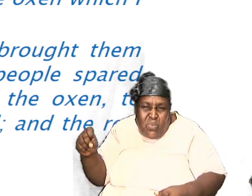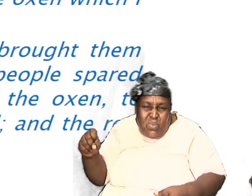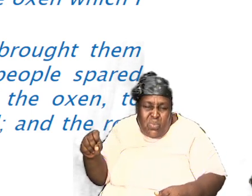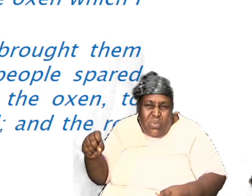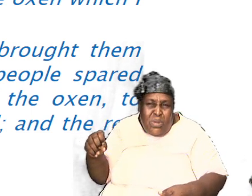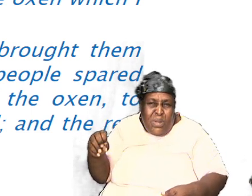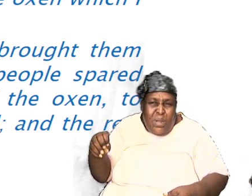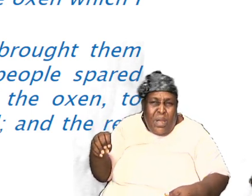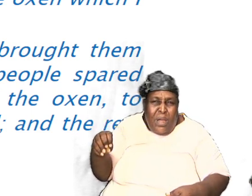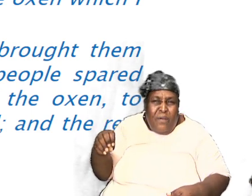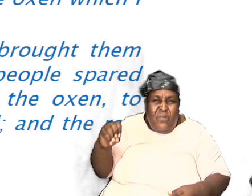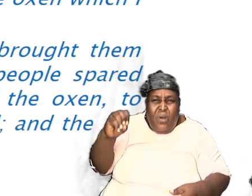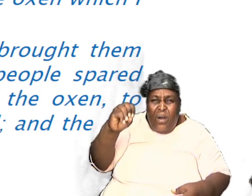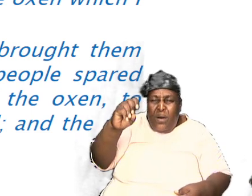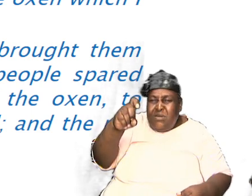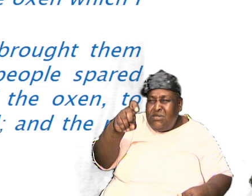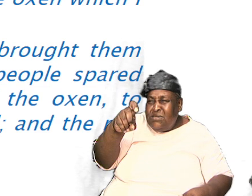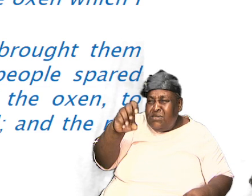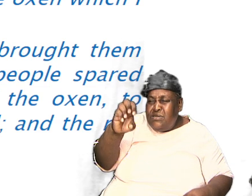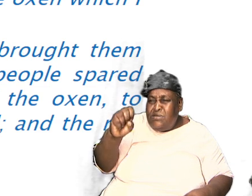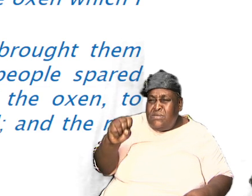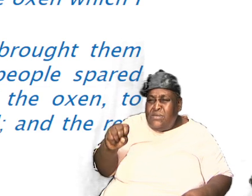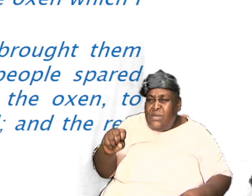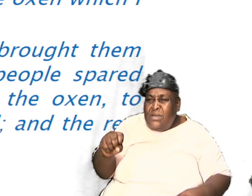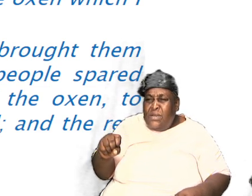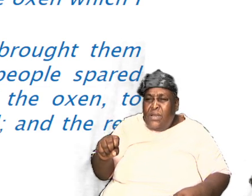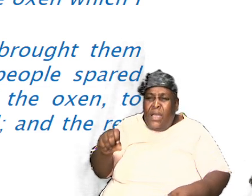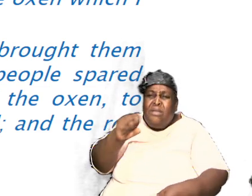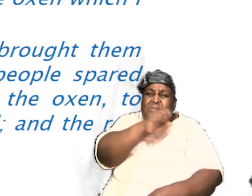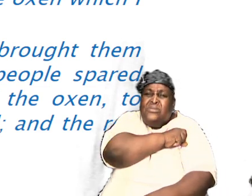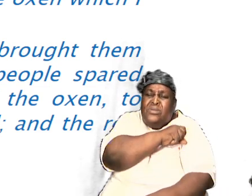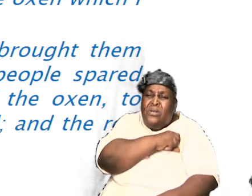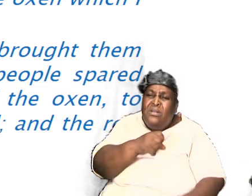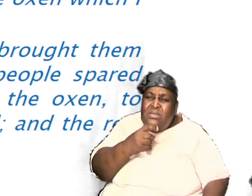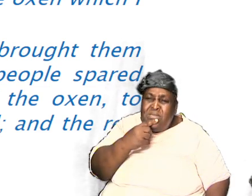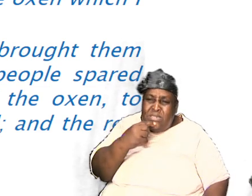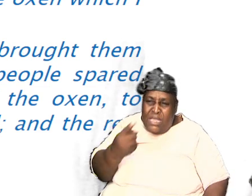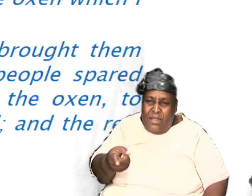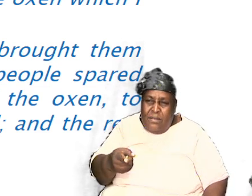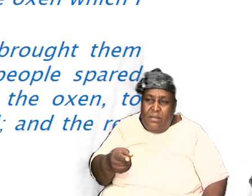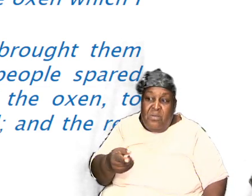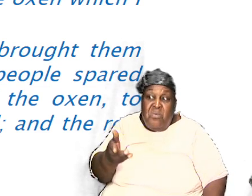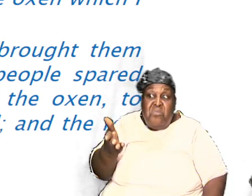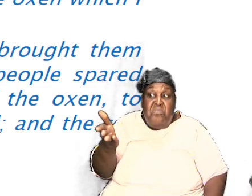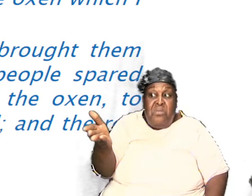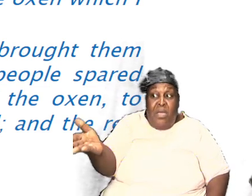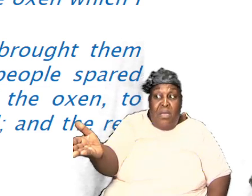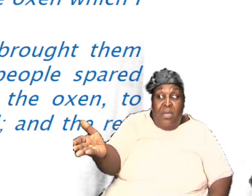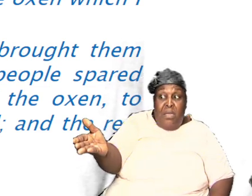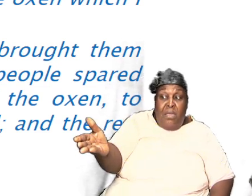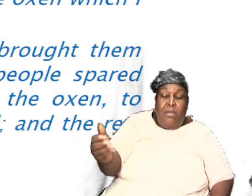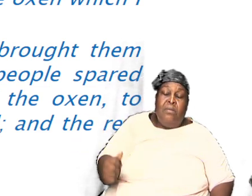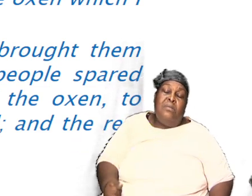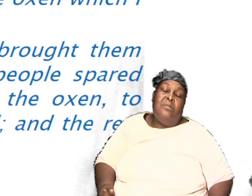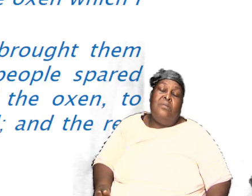And Saul said, look at what the man said, and Saul said, where? But you